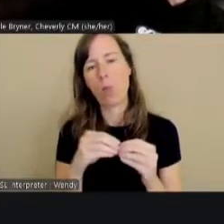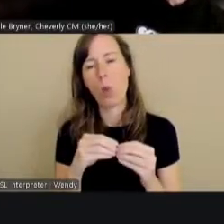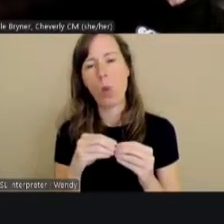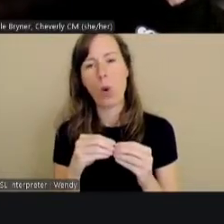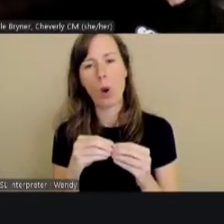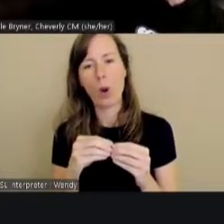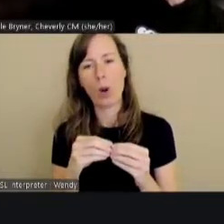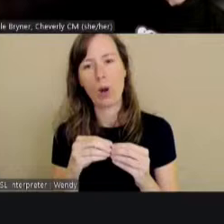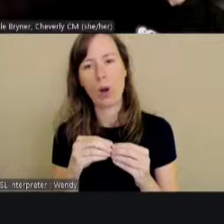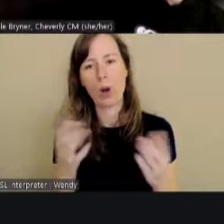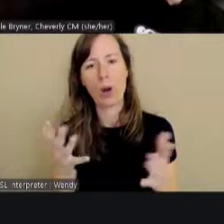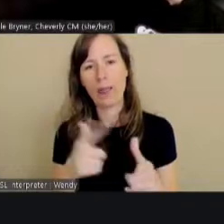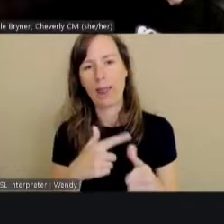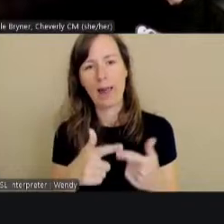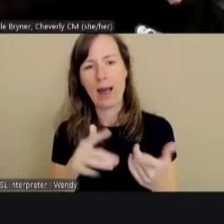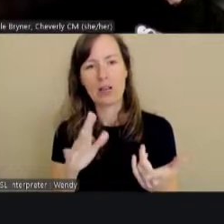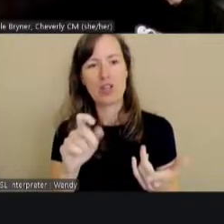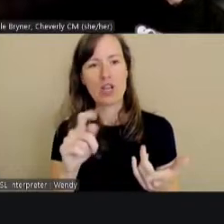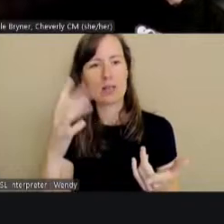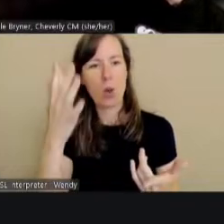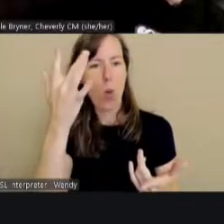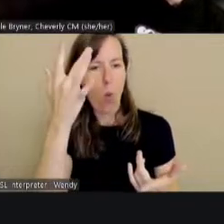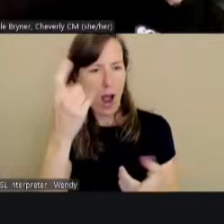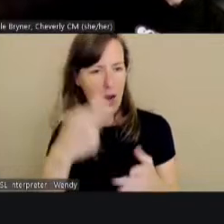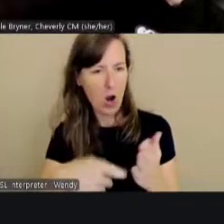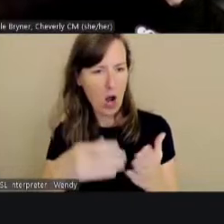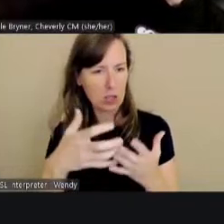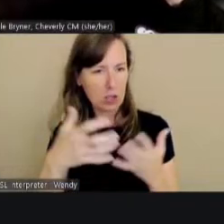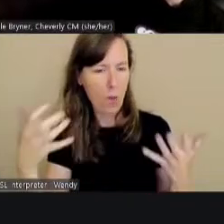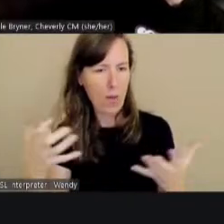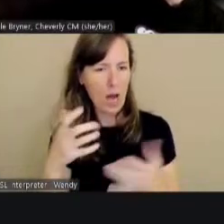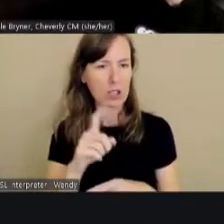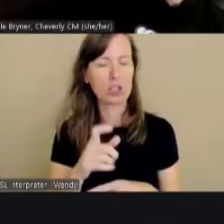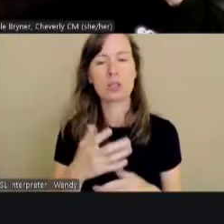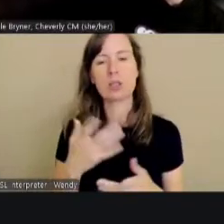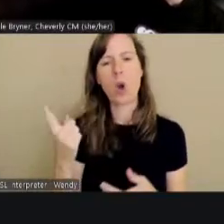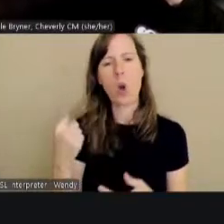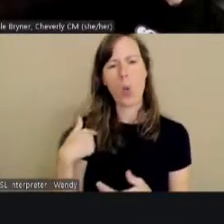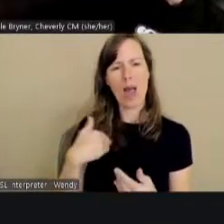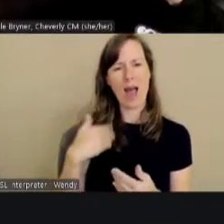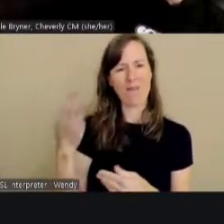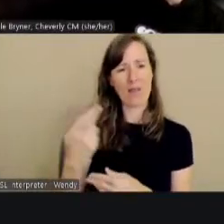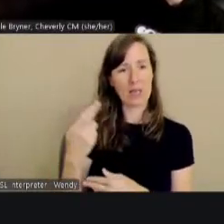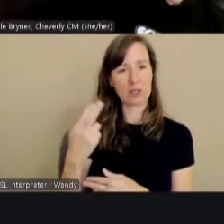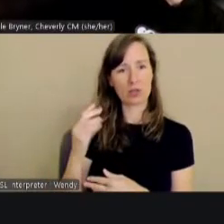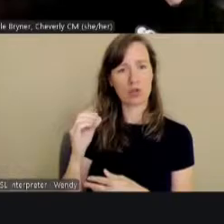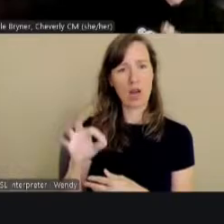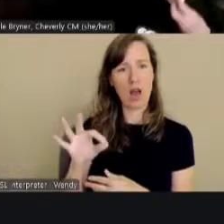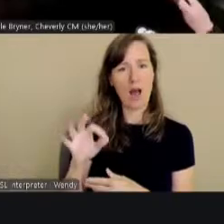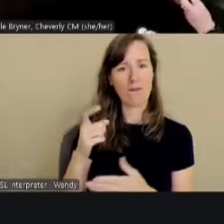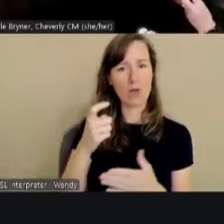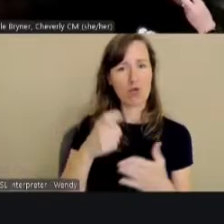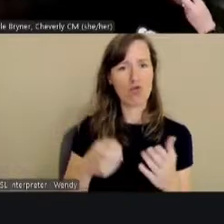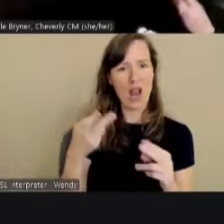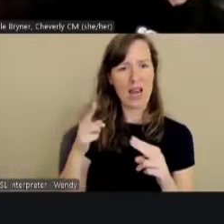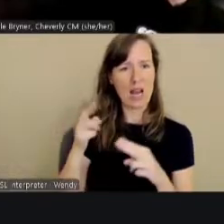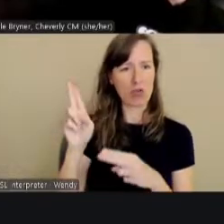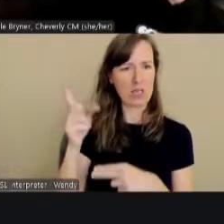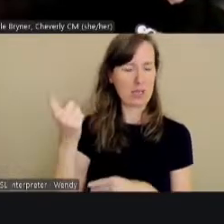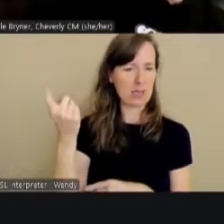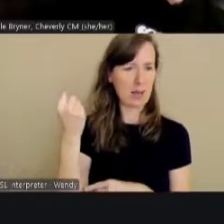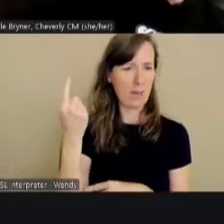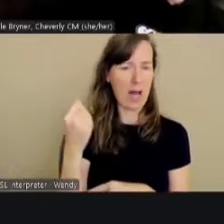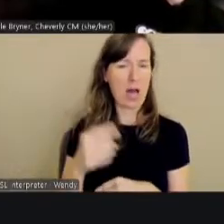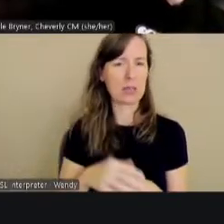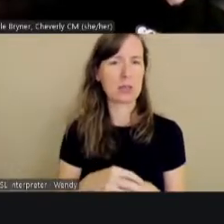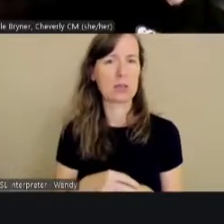you know, why does this cost so much? Do we have a history of the rate increases in the past? I was